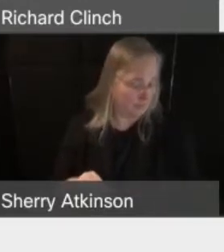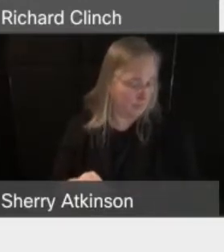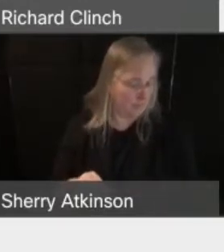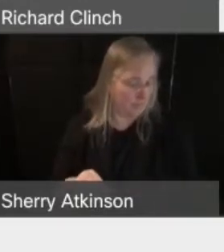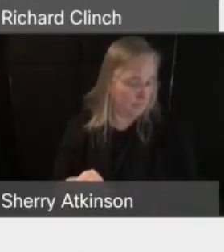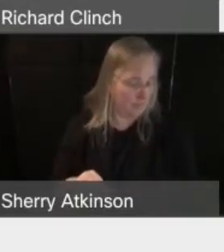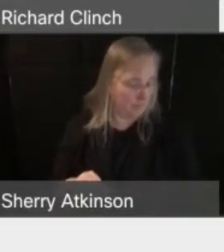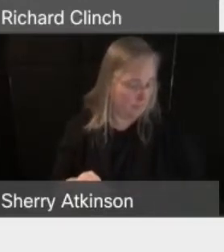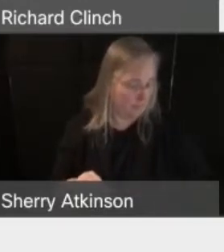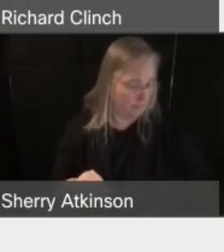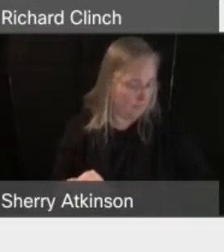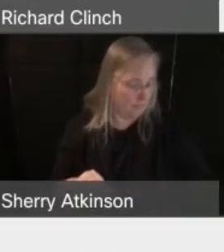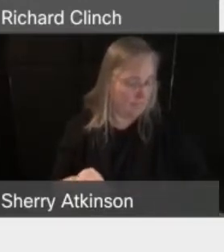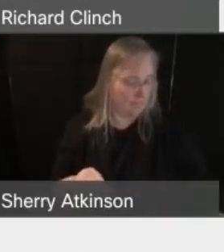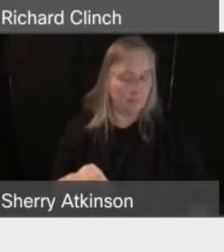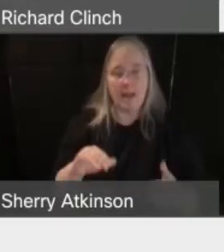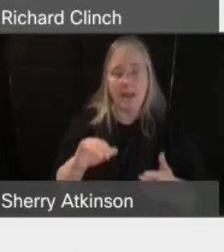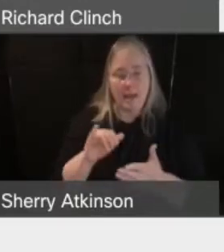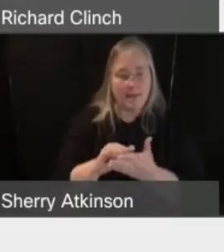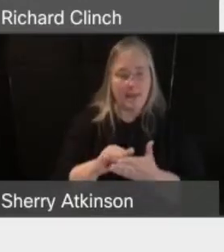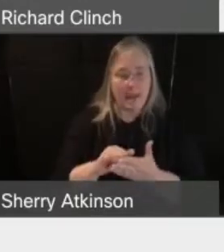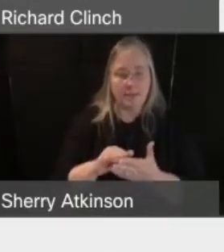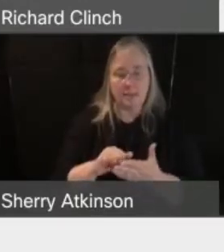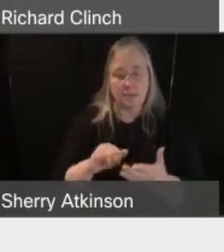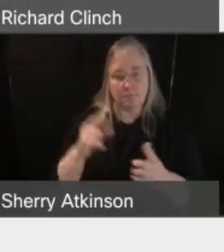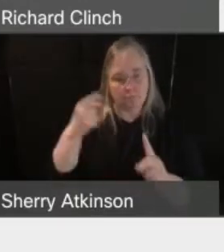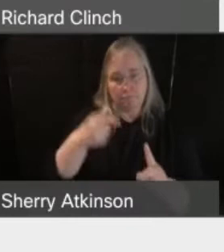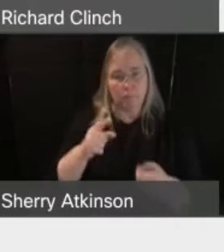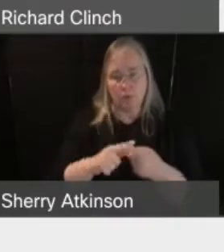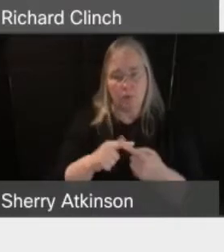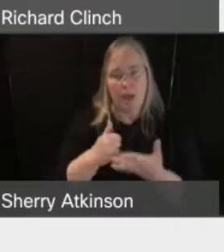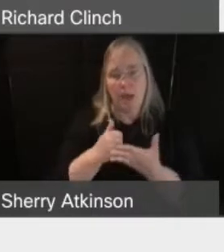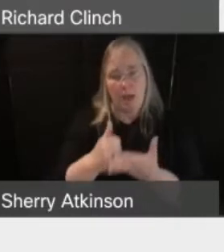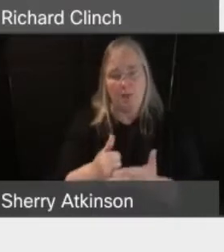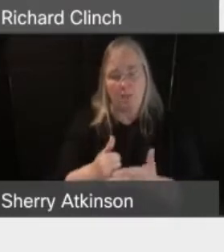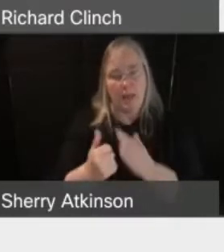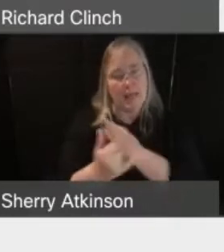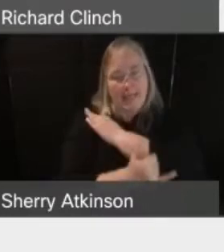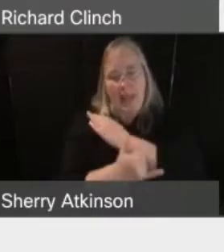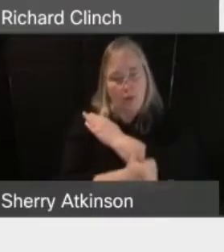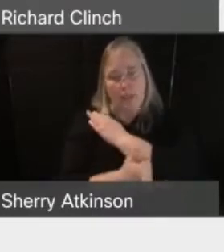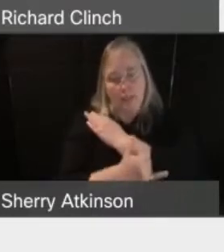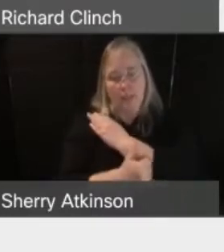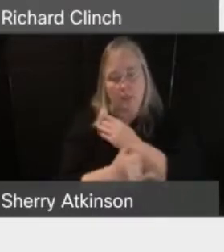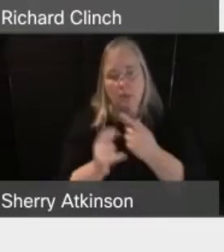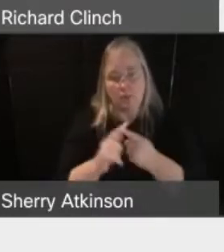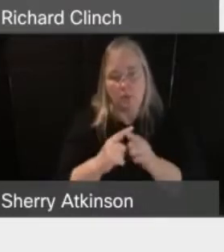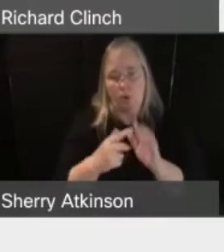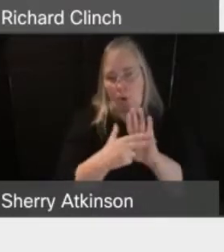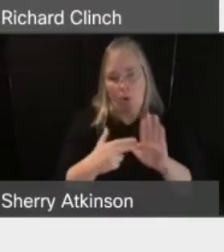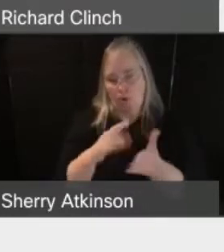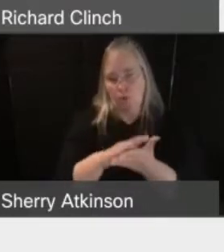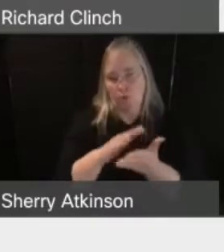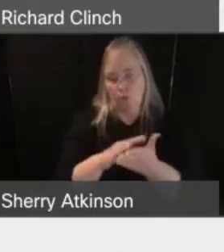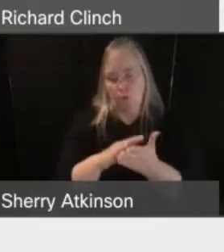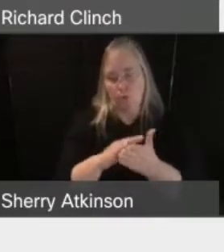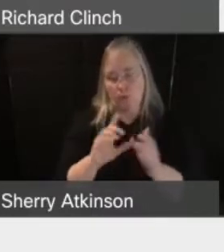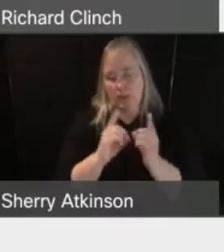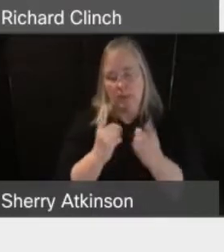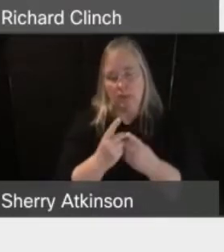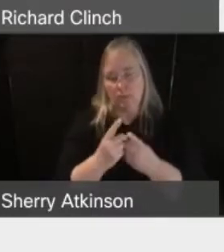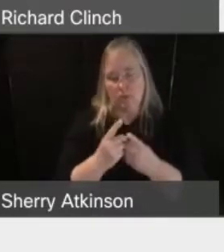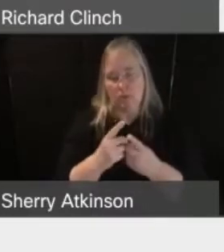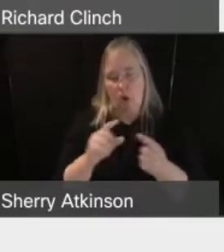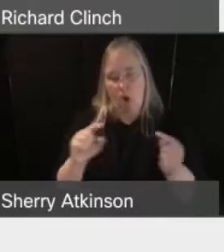that nod to help counties hold school districts harmless for their allocation, for